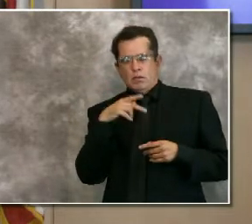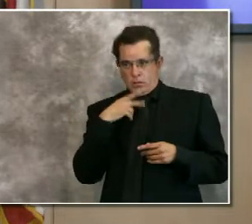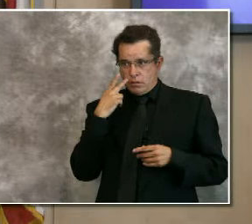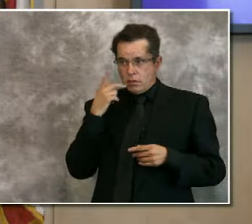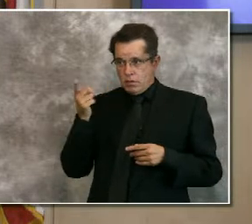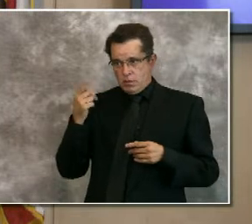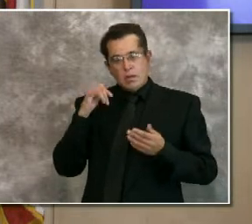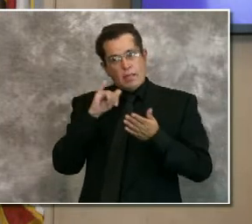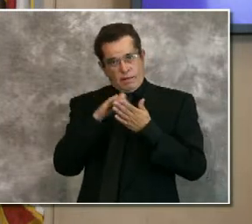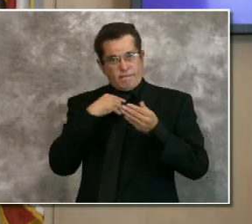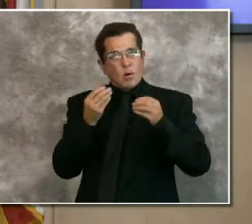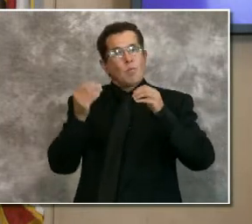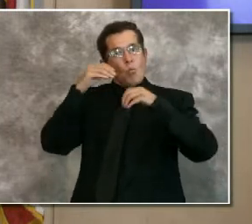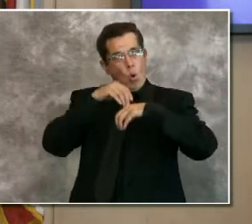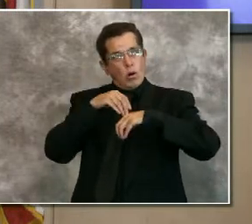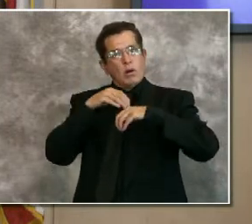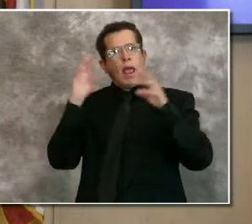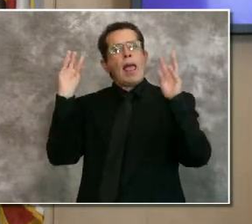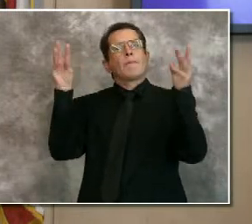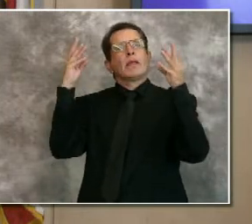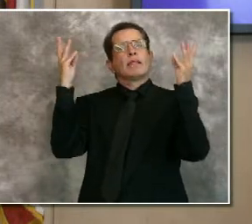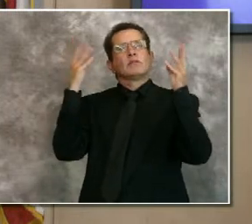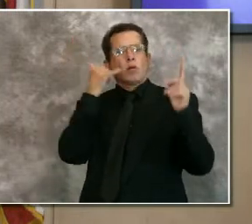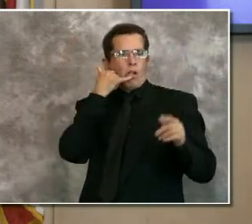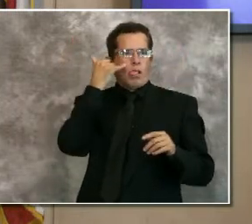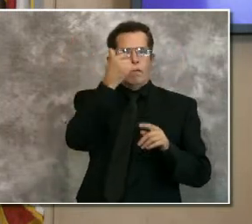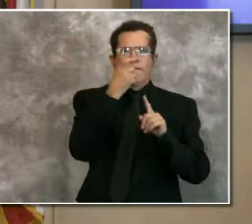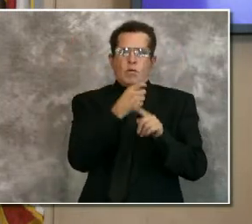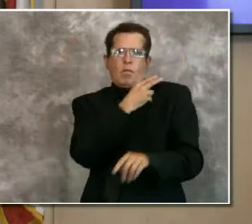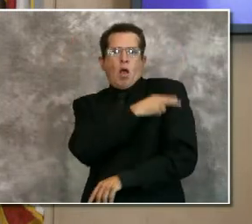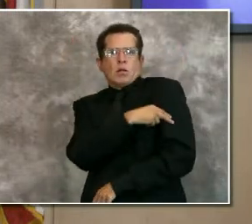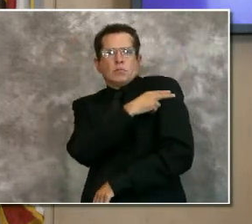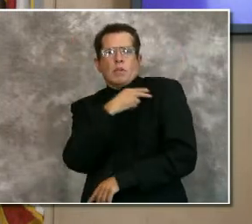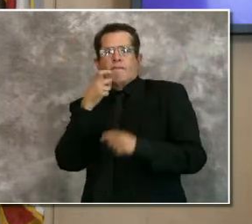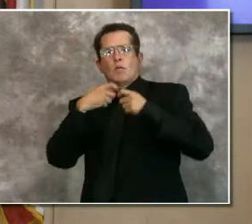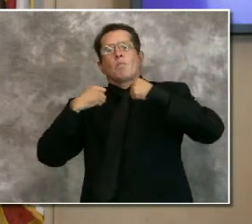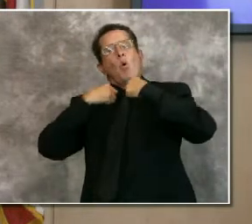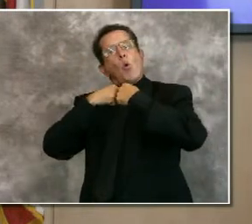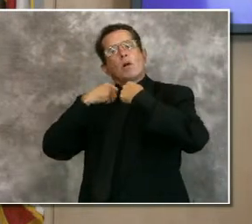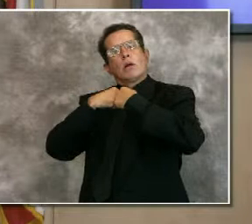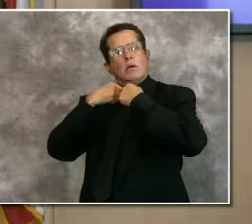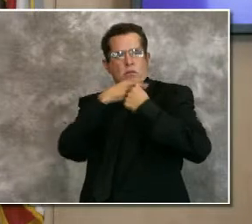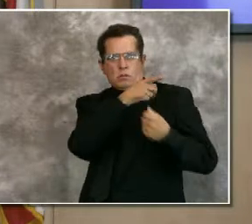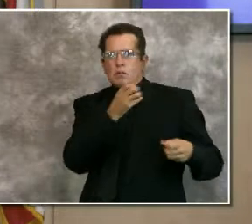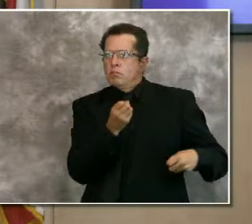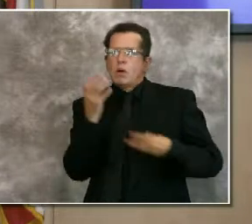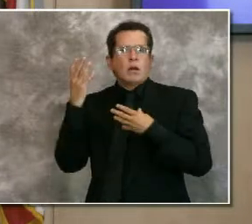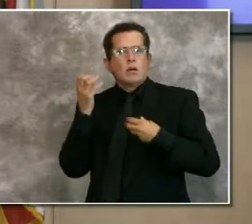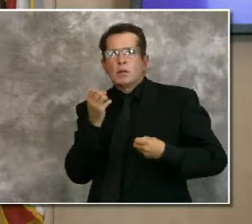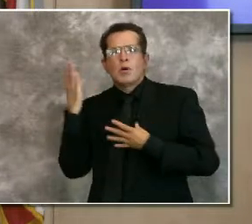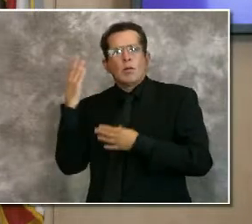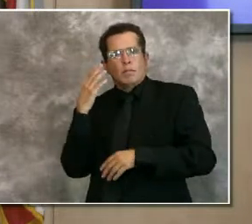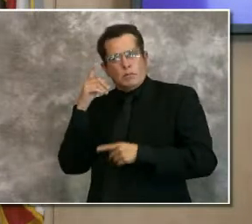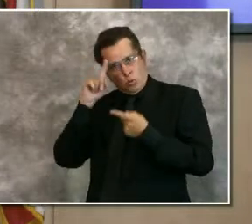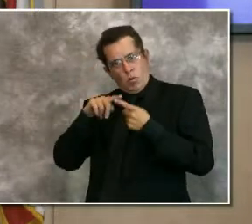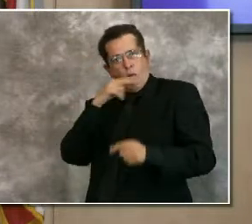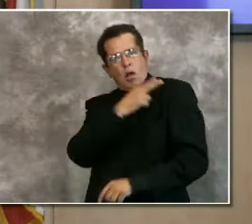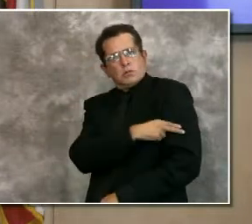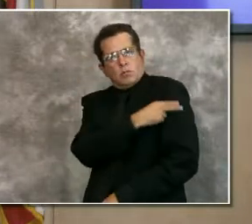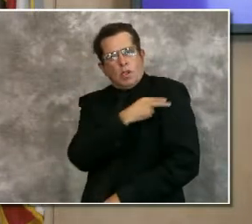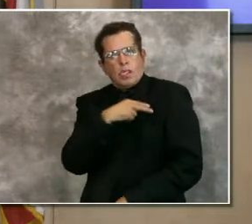in ambulance calls coming from the border seeking COVID-19 related assistance at local hospitals?